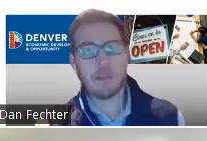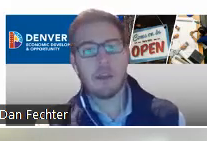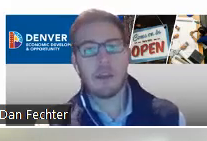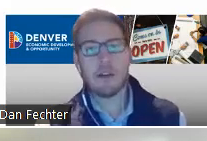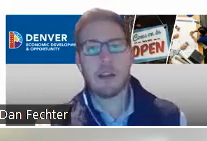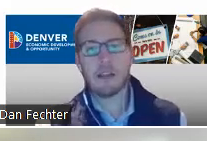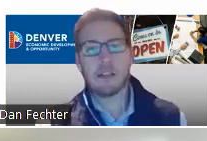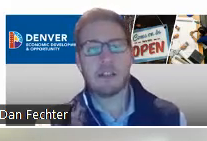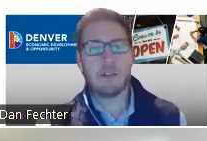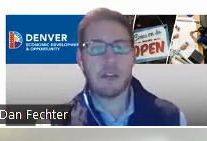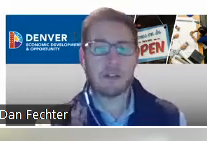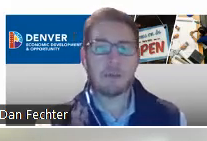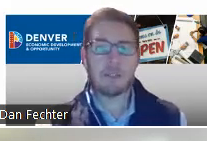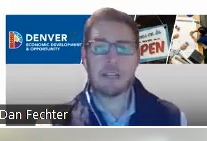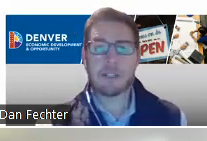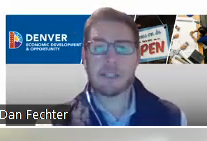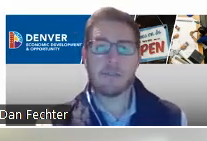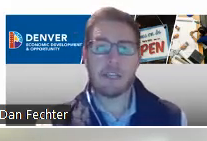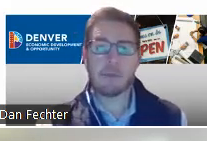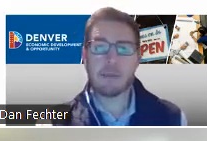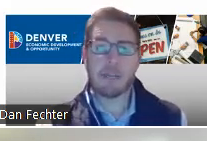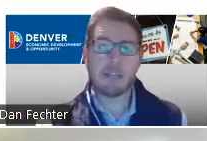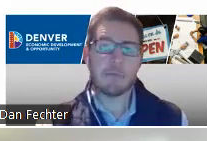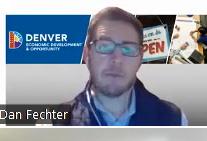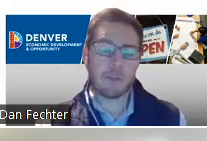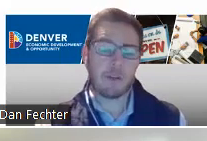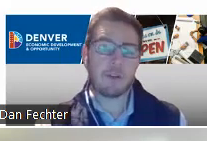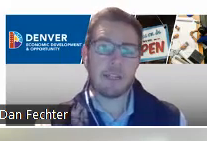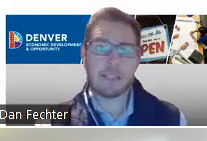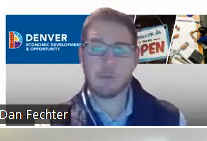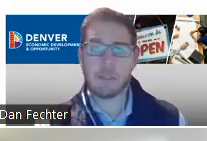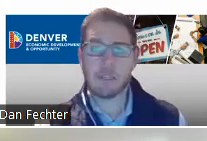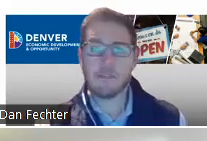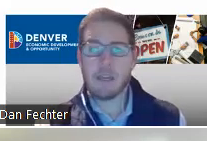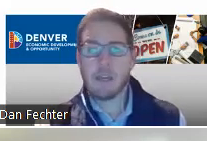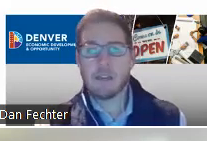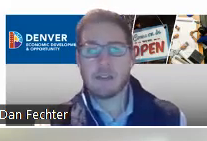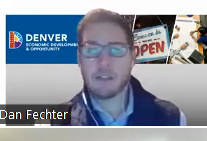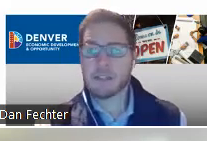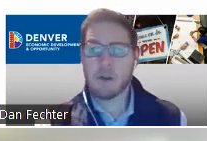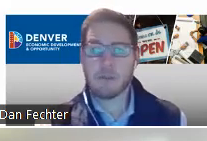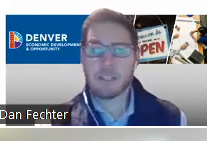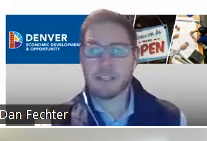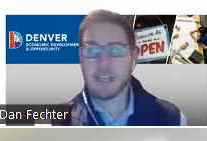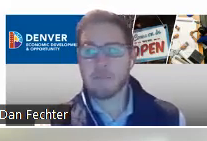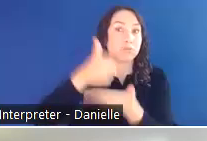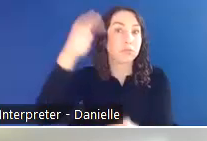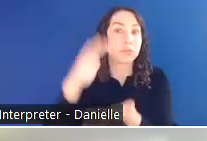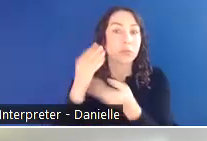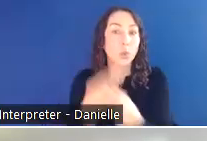programs and are not inclusive of other substantial city investments made to support COVID-19 relief, such as small business